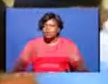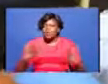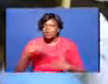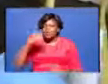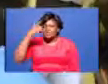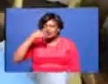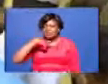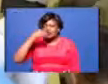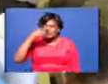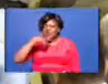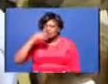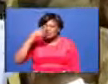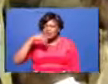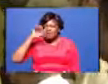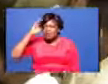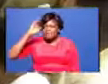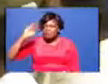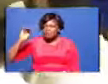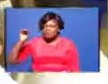County.